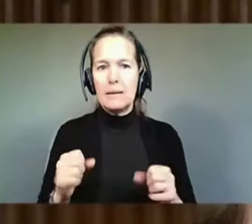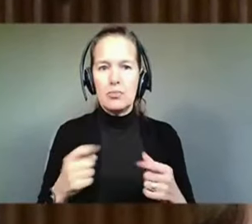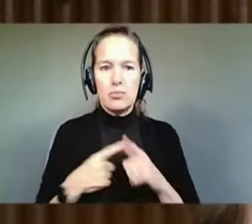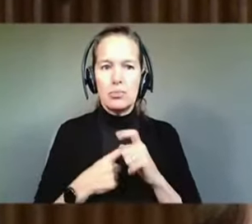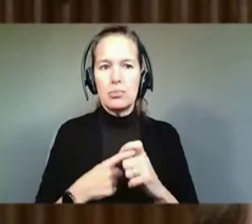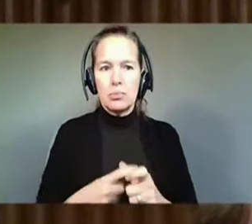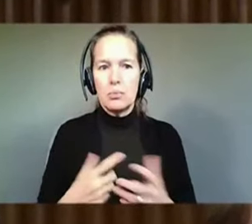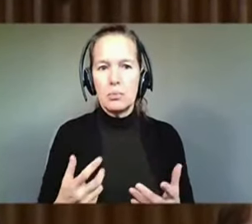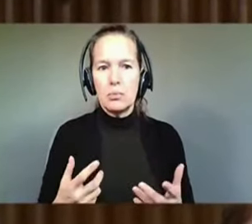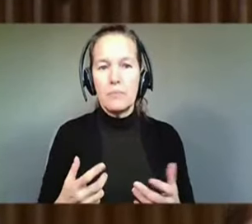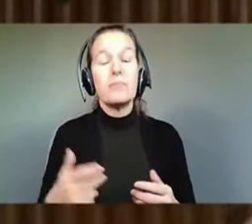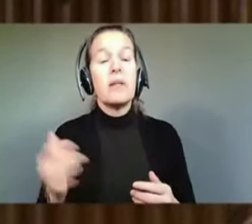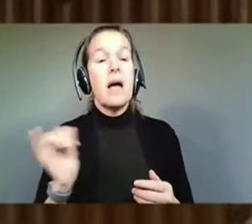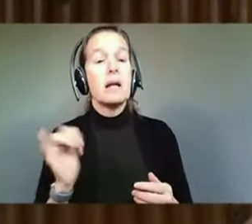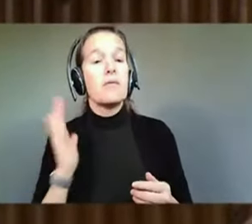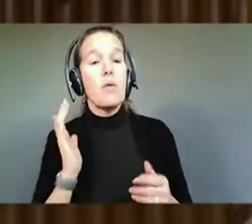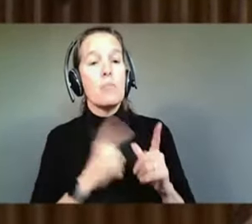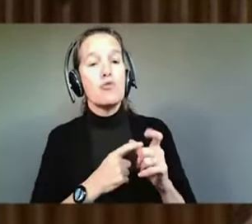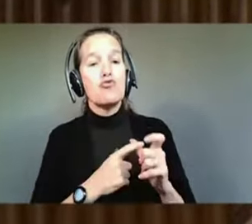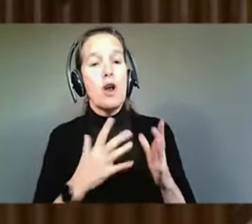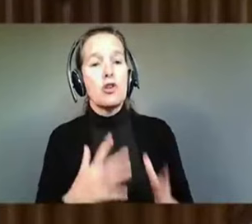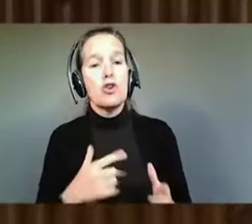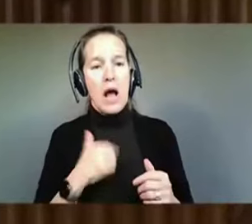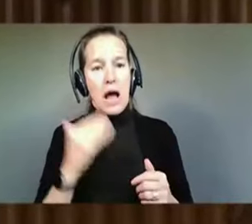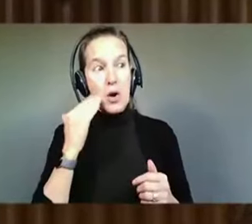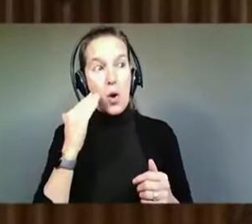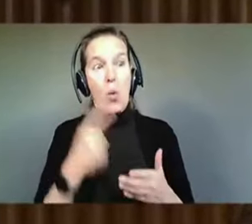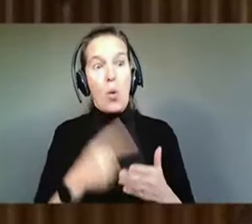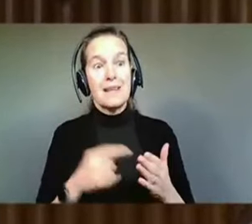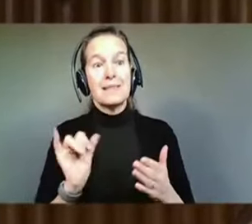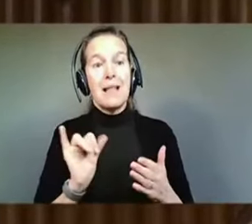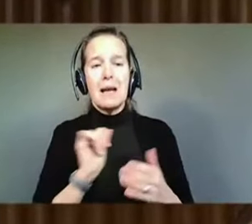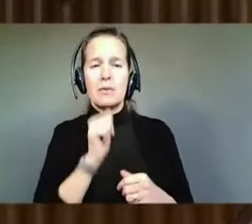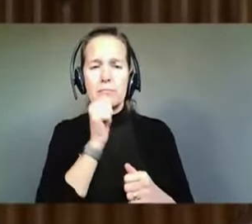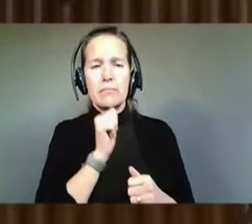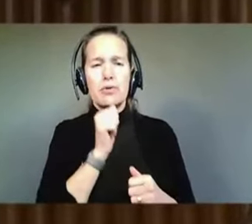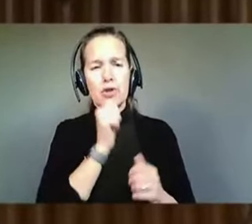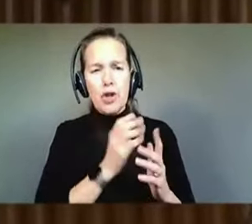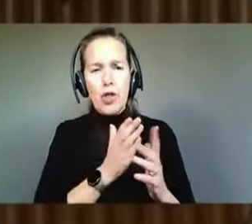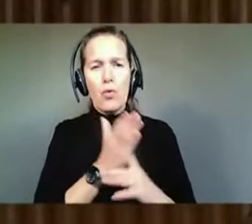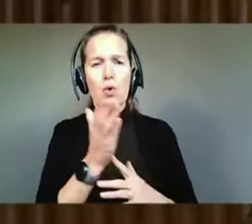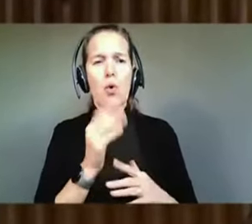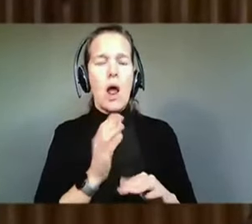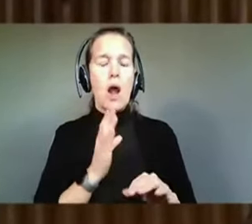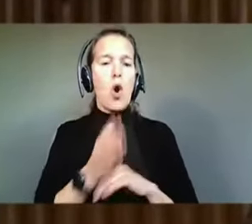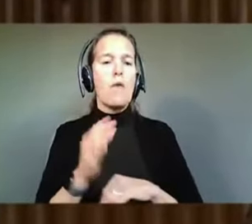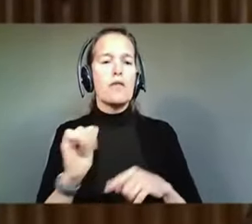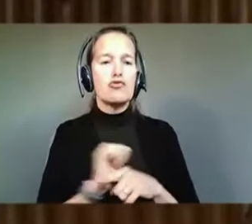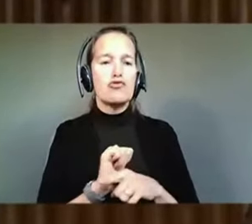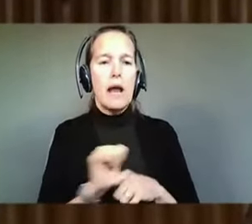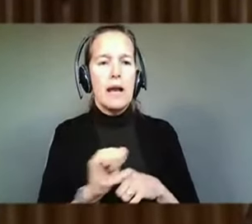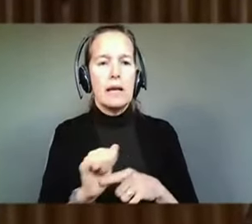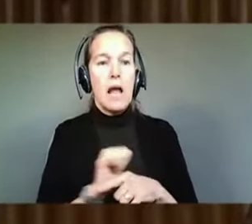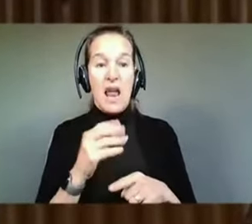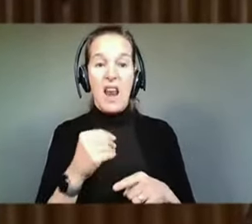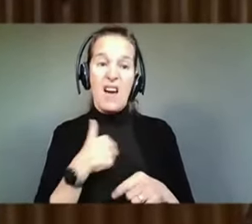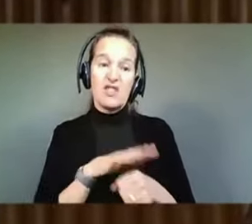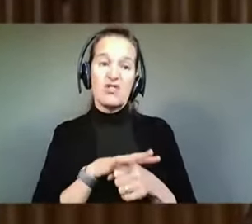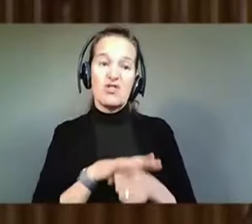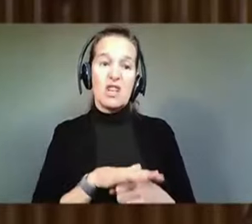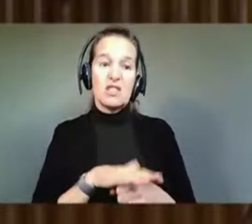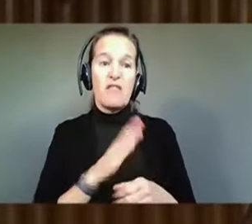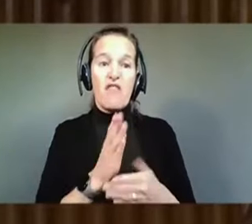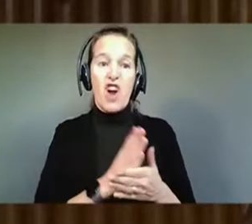As a former runner, I know what it's like to push through and overtrain to the point of stress fractures.